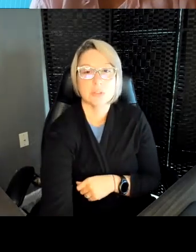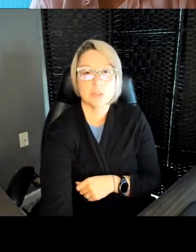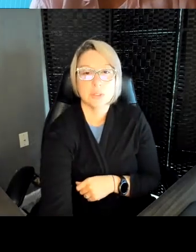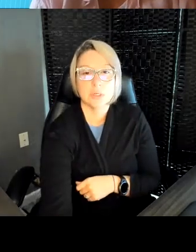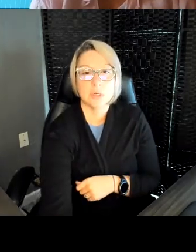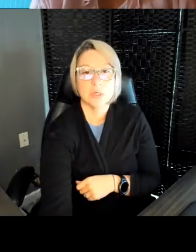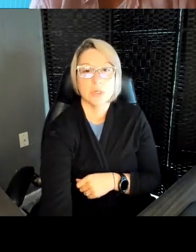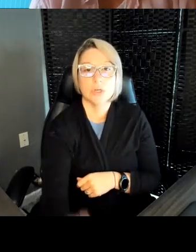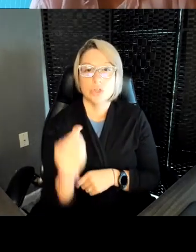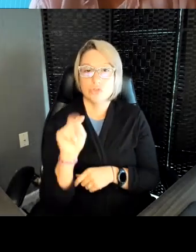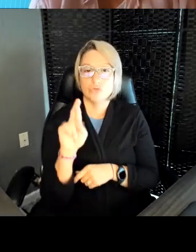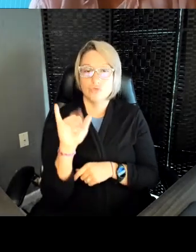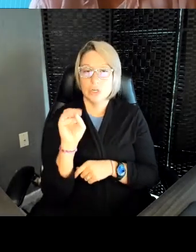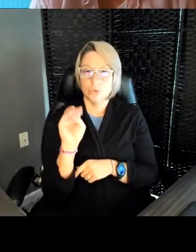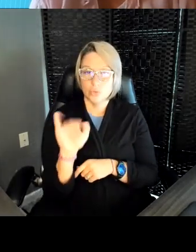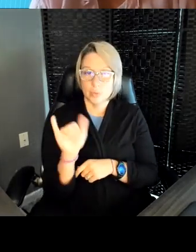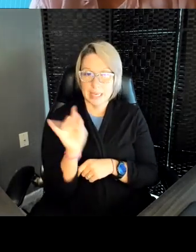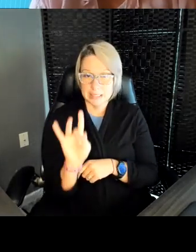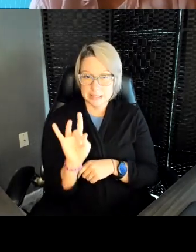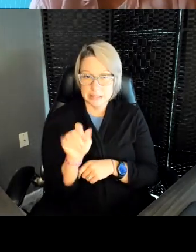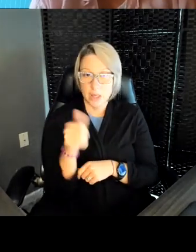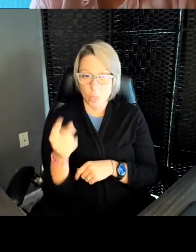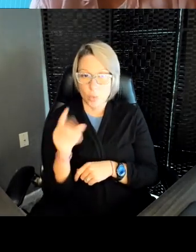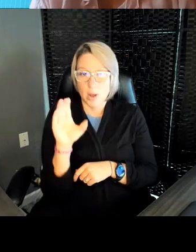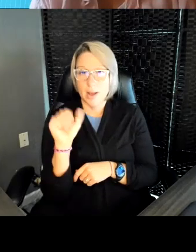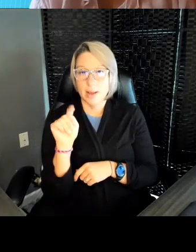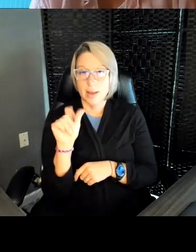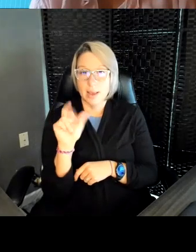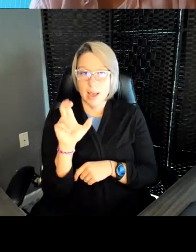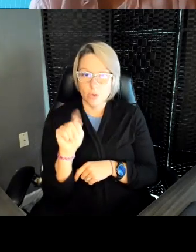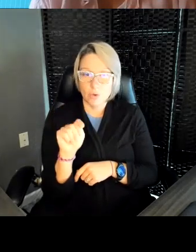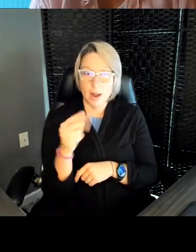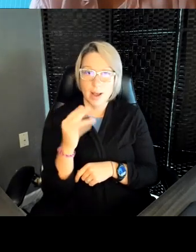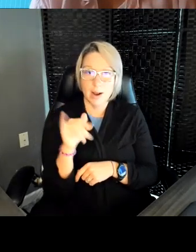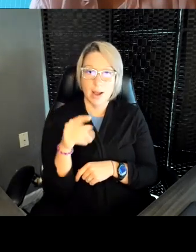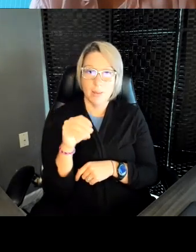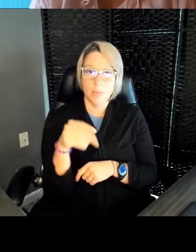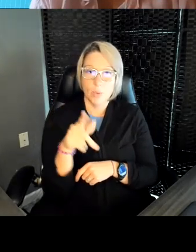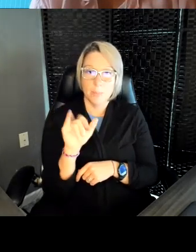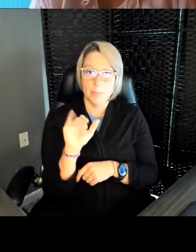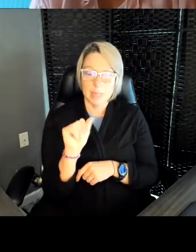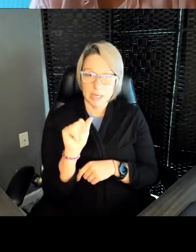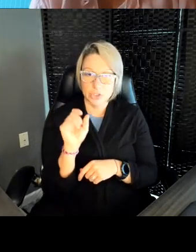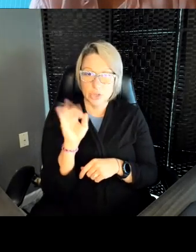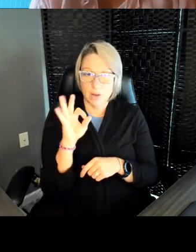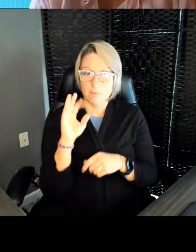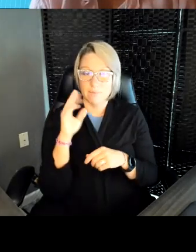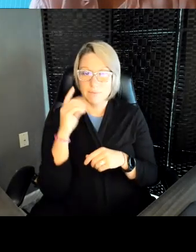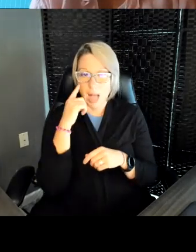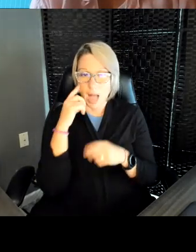Trisomy 18 is another one. They Yep. include cataract and hypoplasia of optic nerves in both eyes.